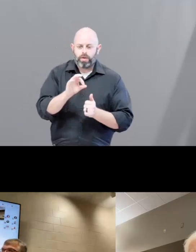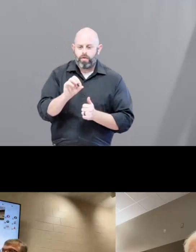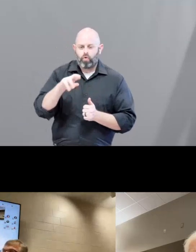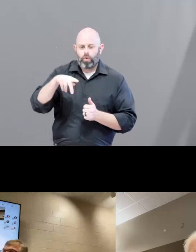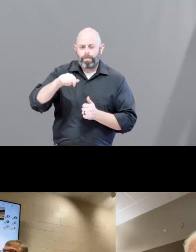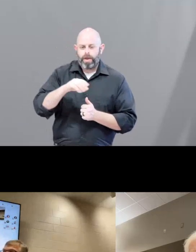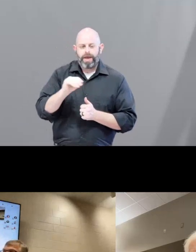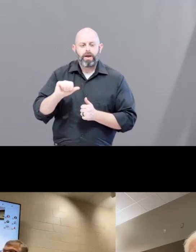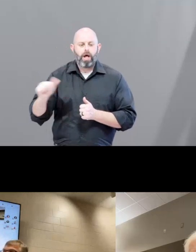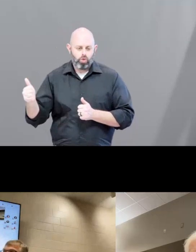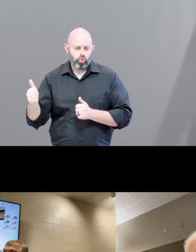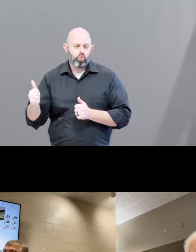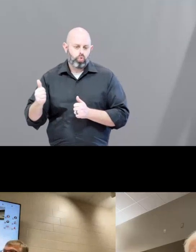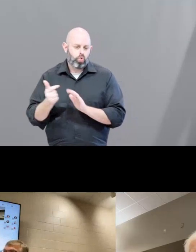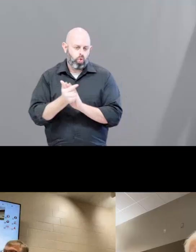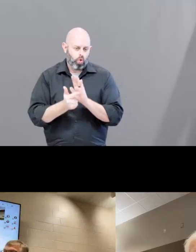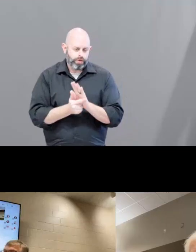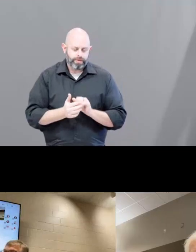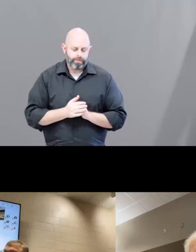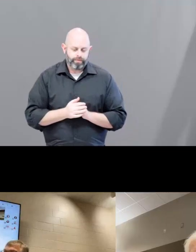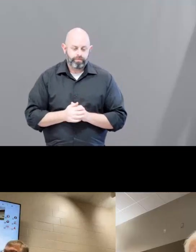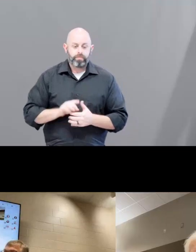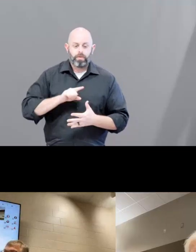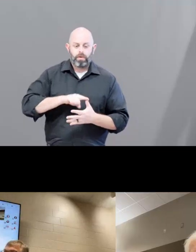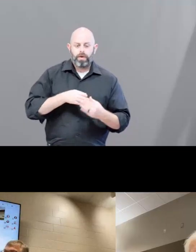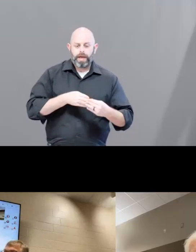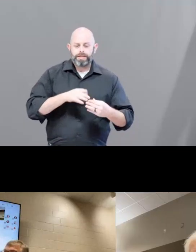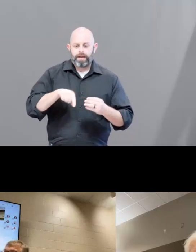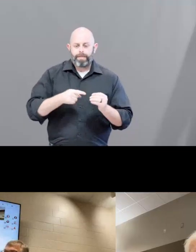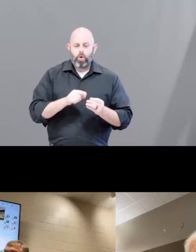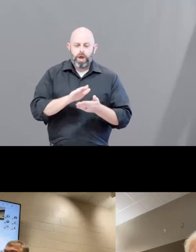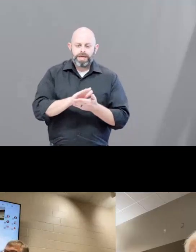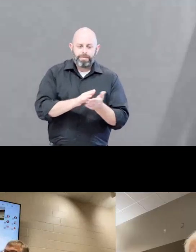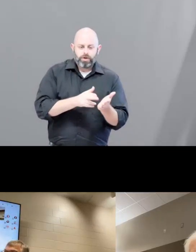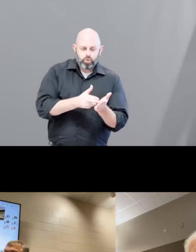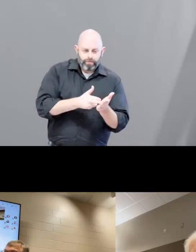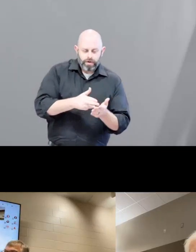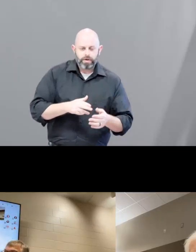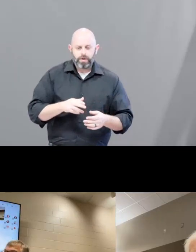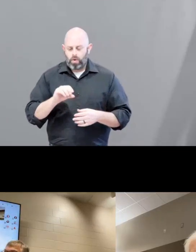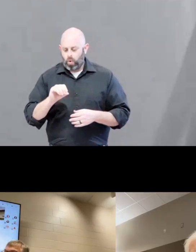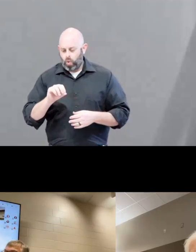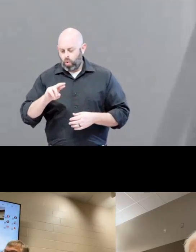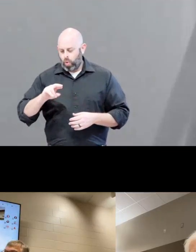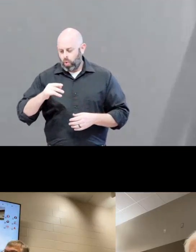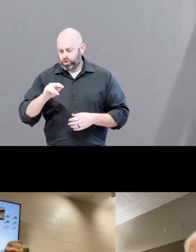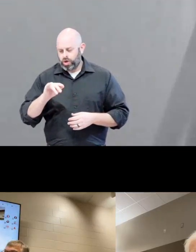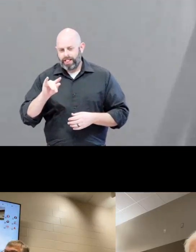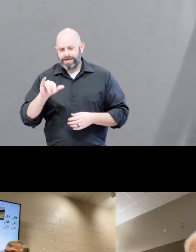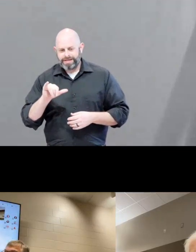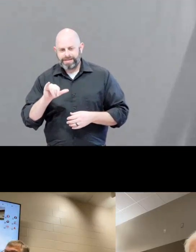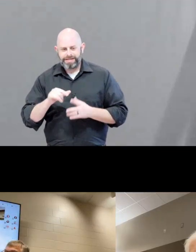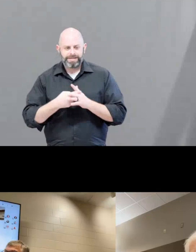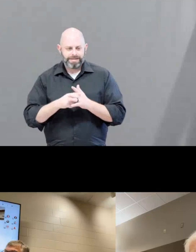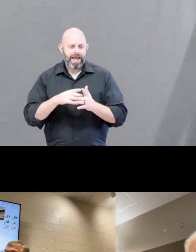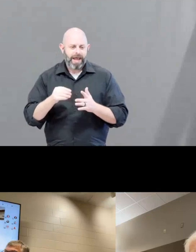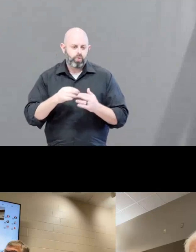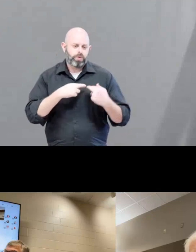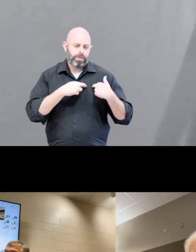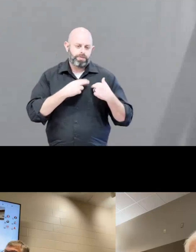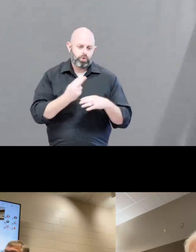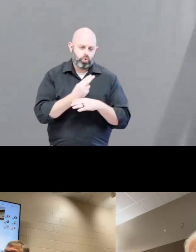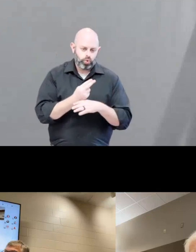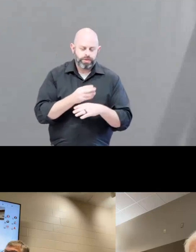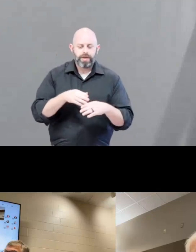other applicable laws. Guidance regarding academic integrity, originality, and responsible use.